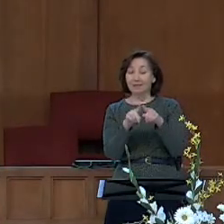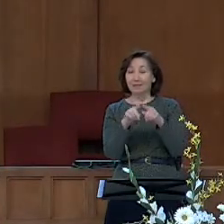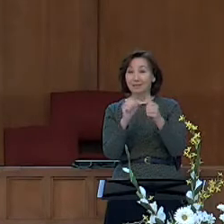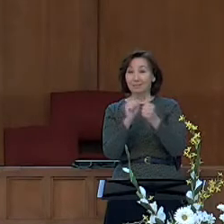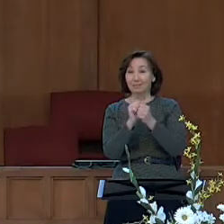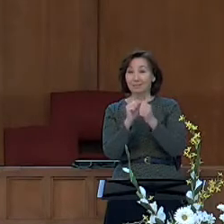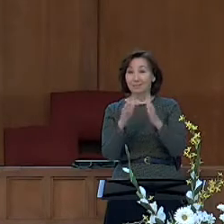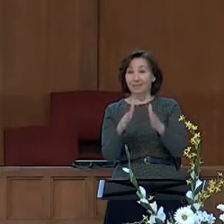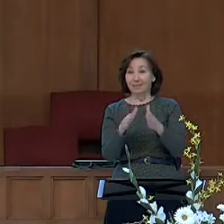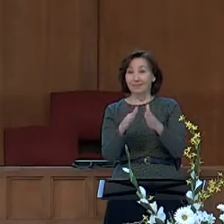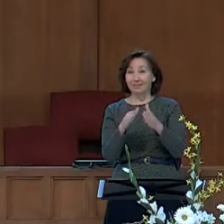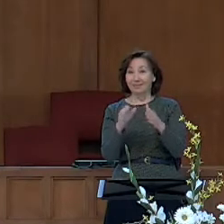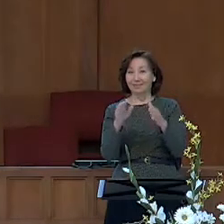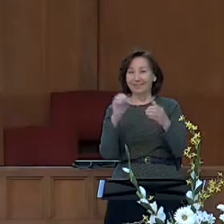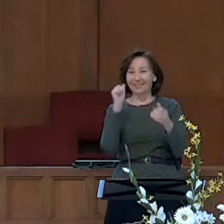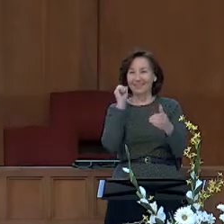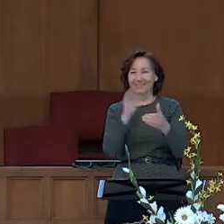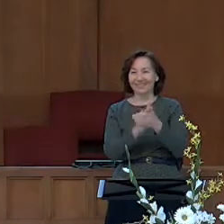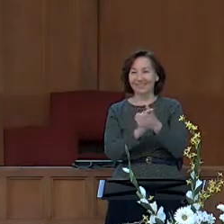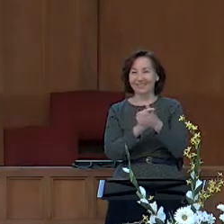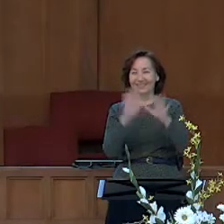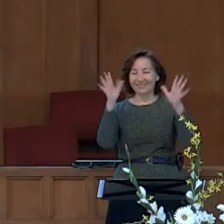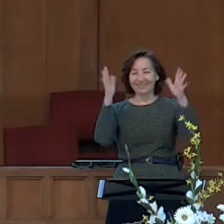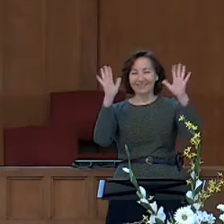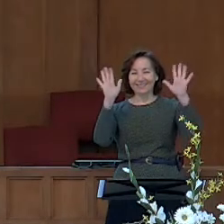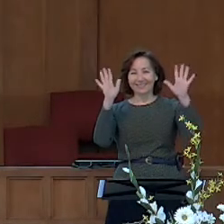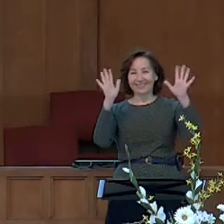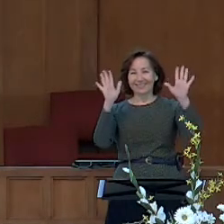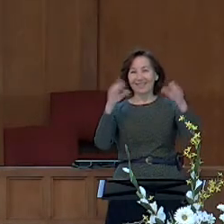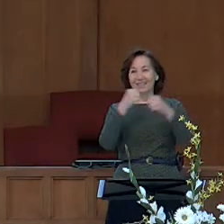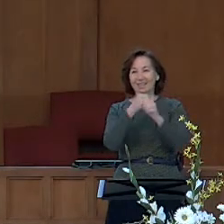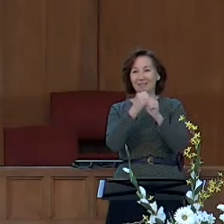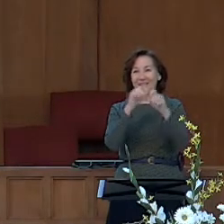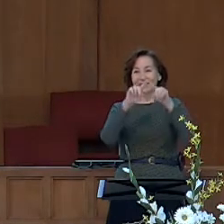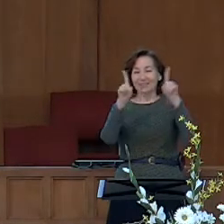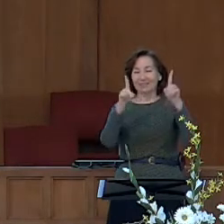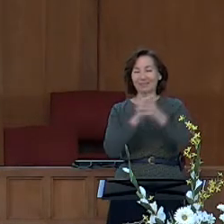you. Give her a hand. I love her. Makes all the difference.